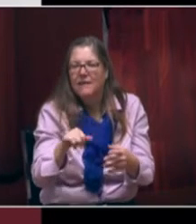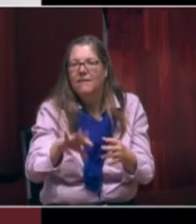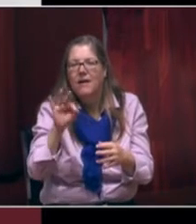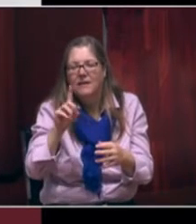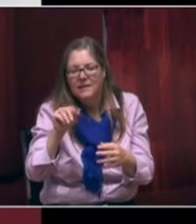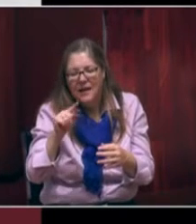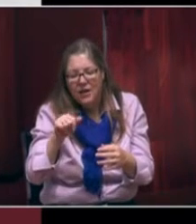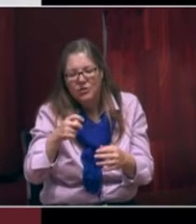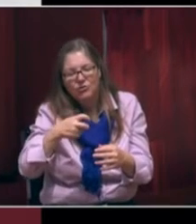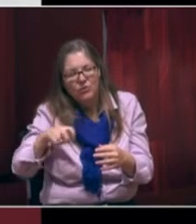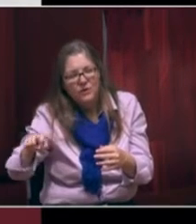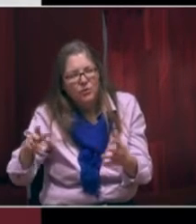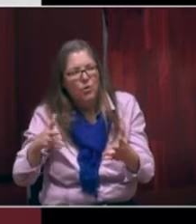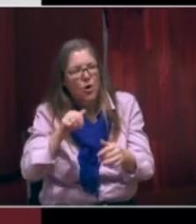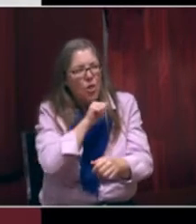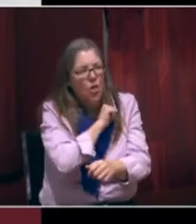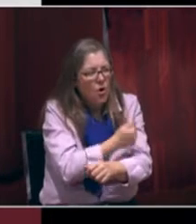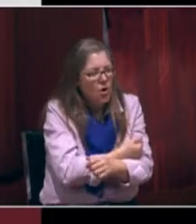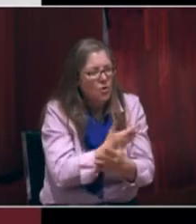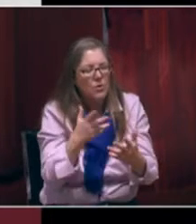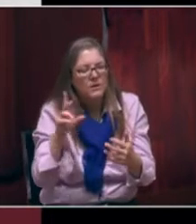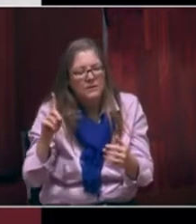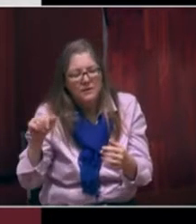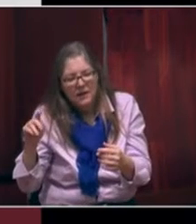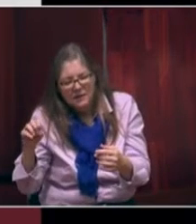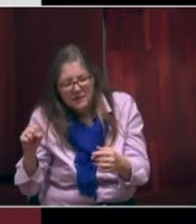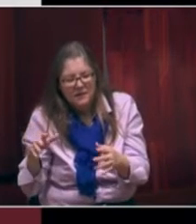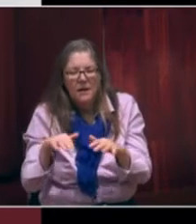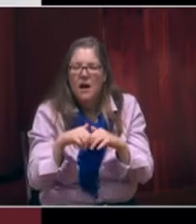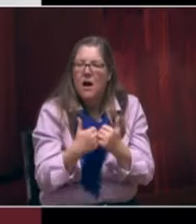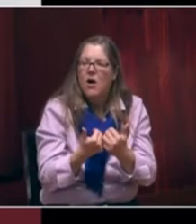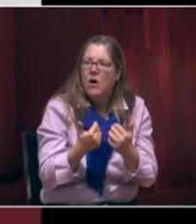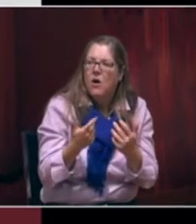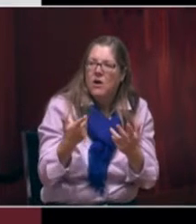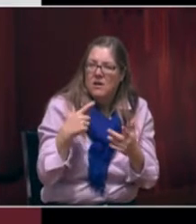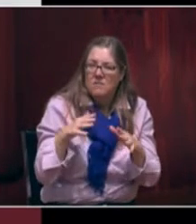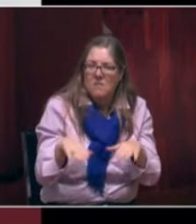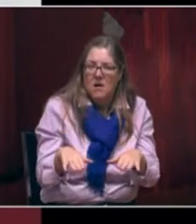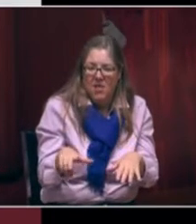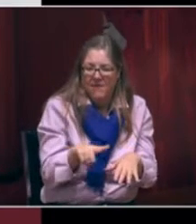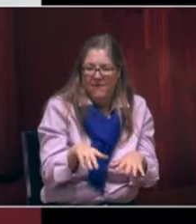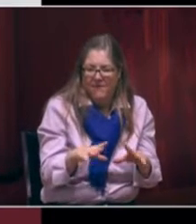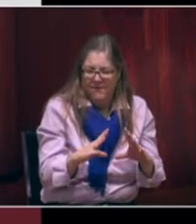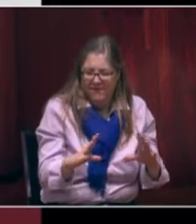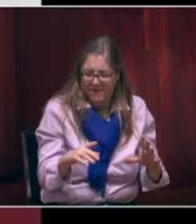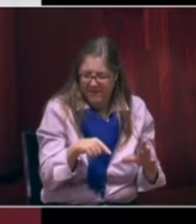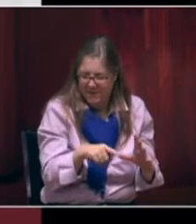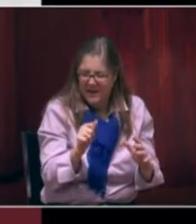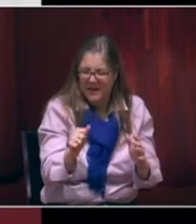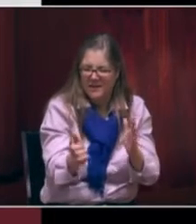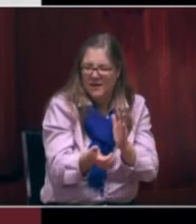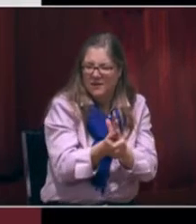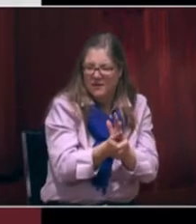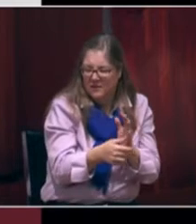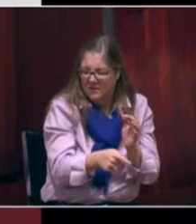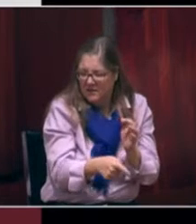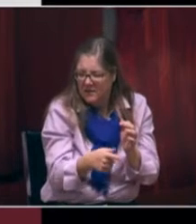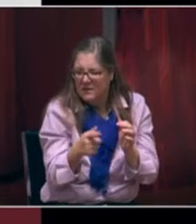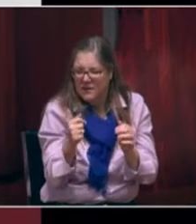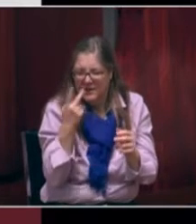what the authority is, what the dates are, how to. So you can see down there in the bottom left, attachment name. That's where you'd find